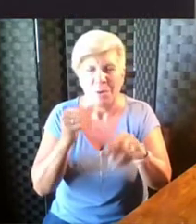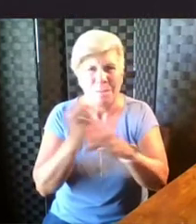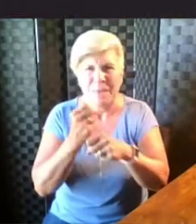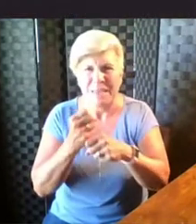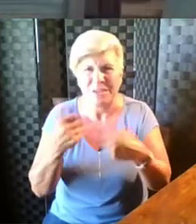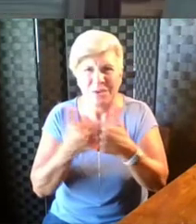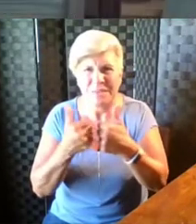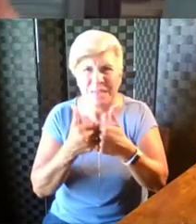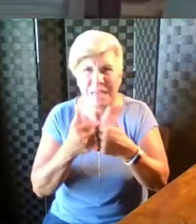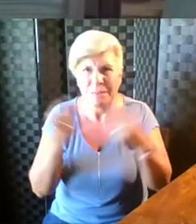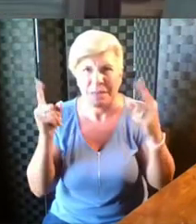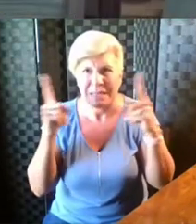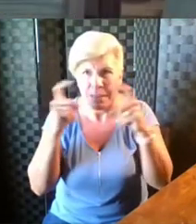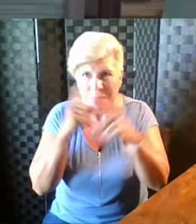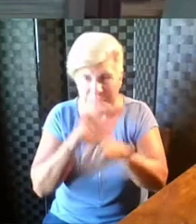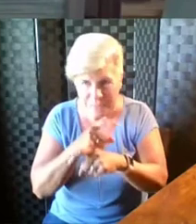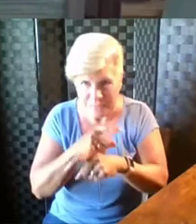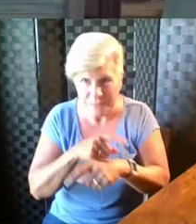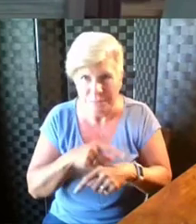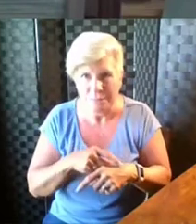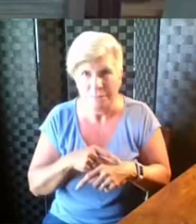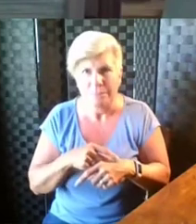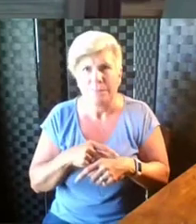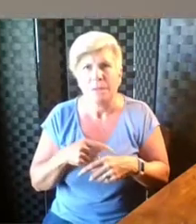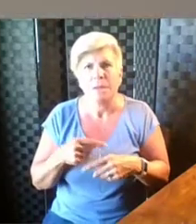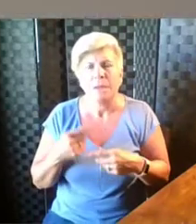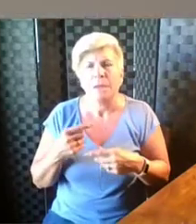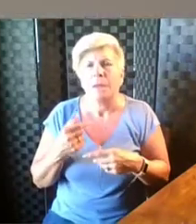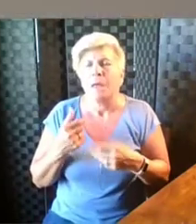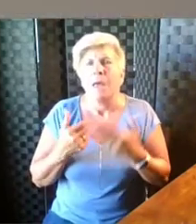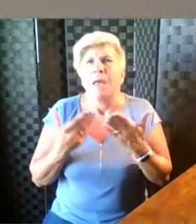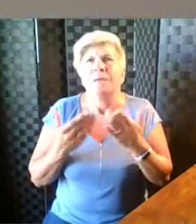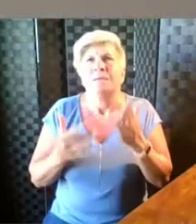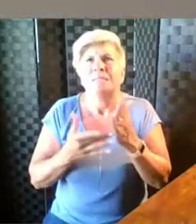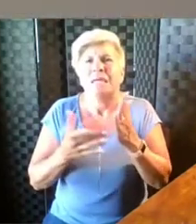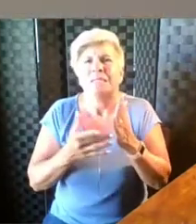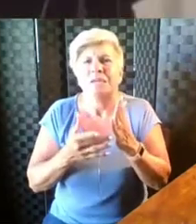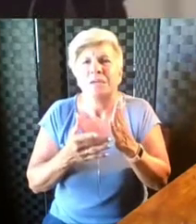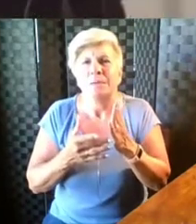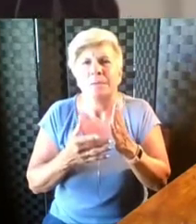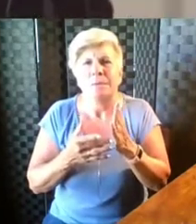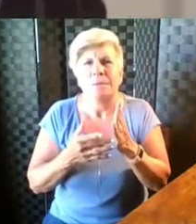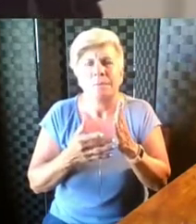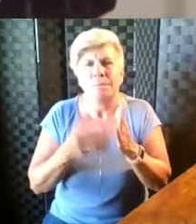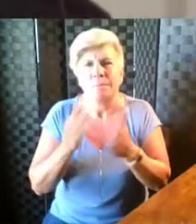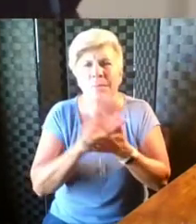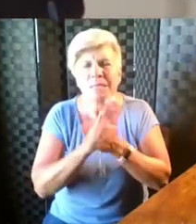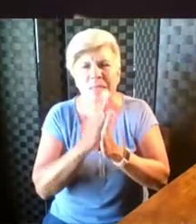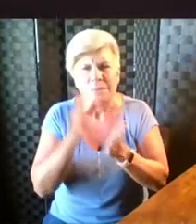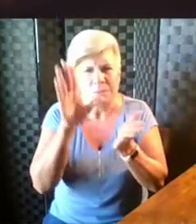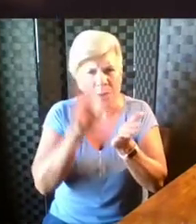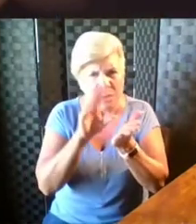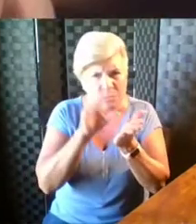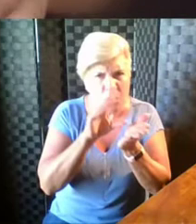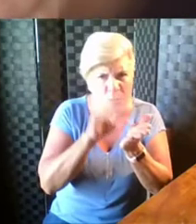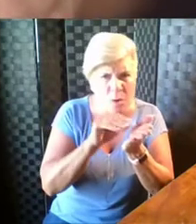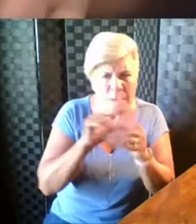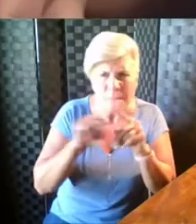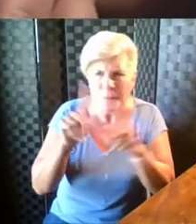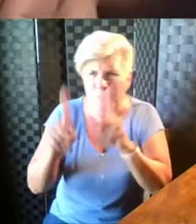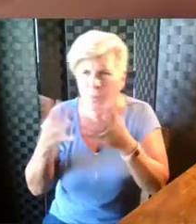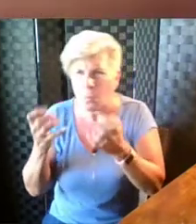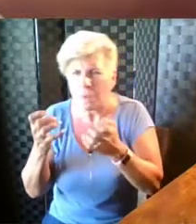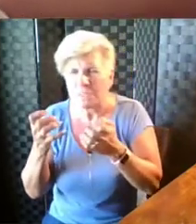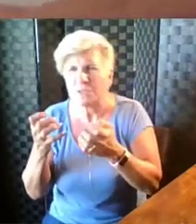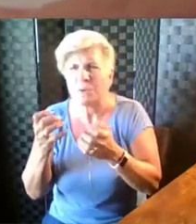their games. I think this is a general trend, with technology as it becomes smaller and more capable of doing things. How can we